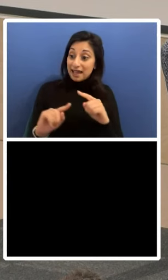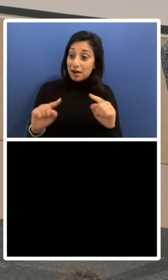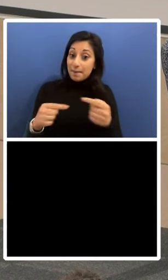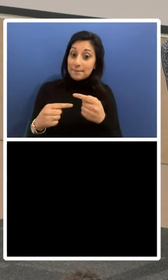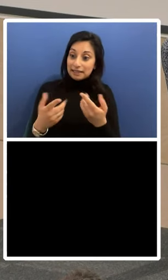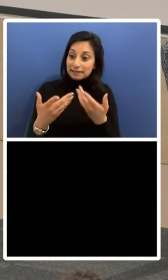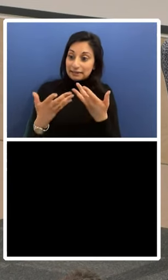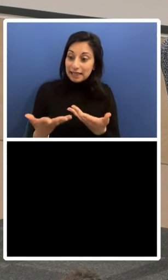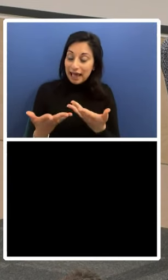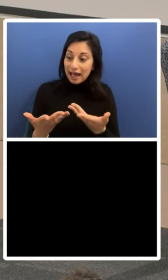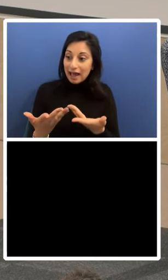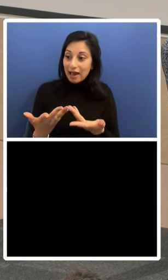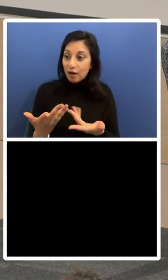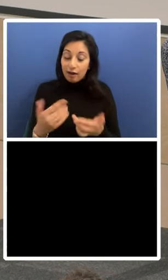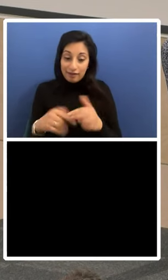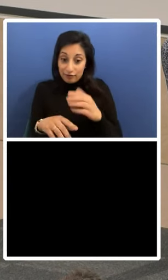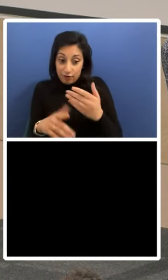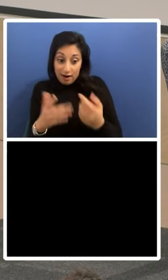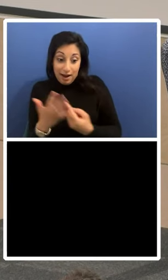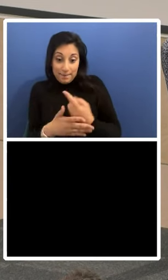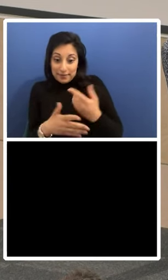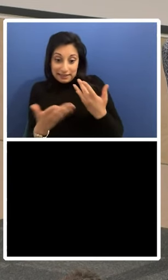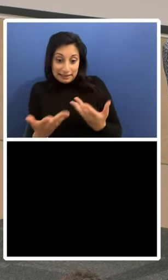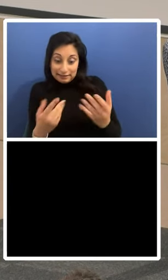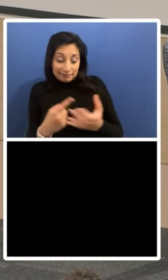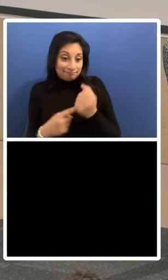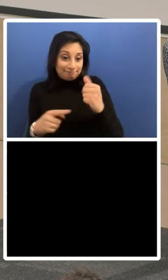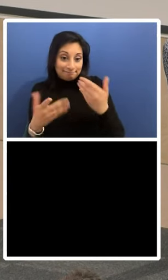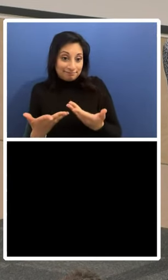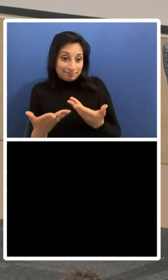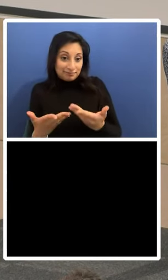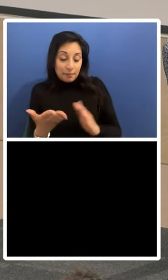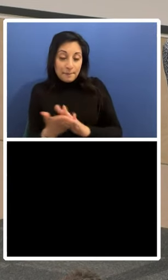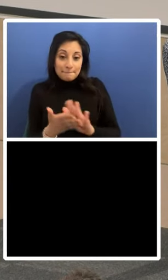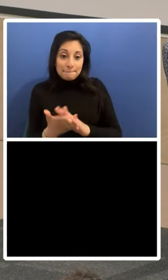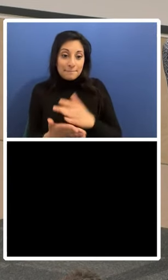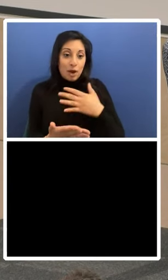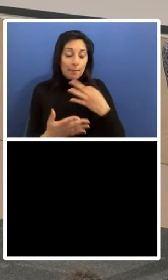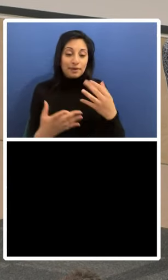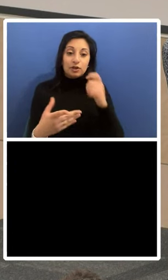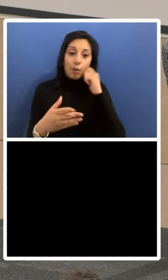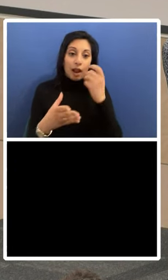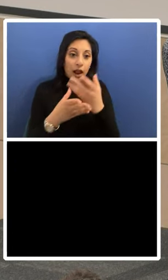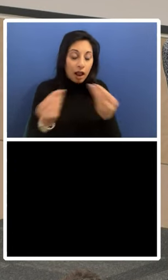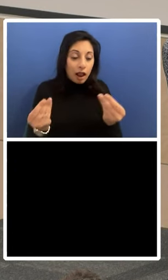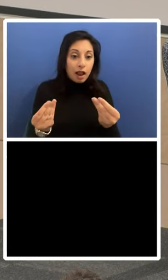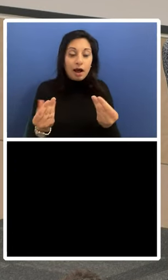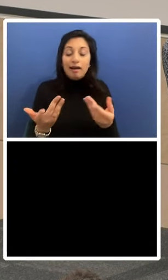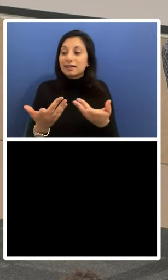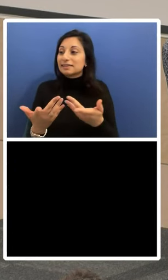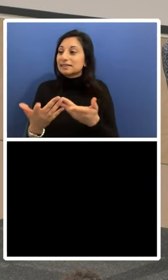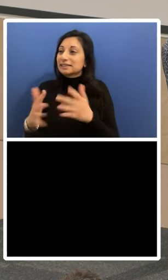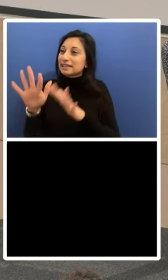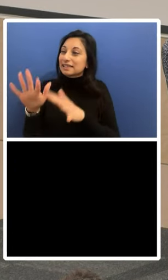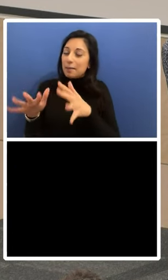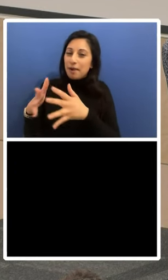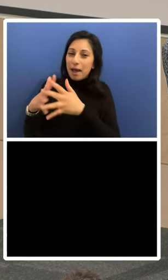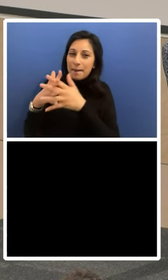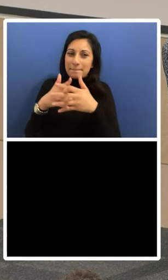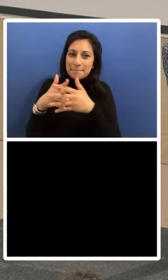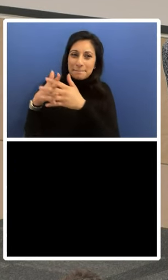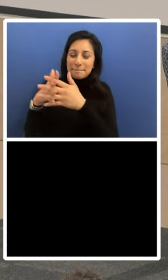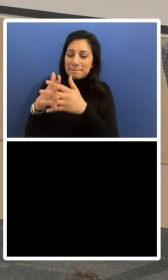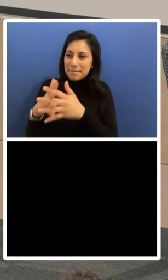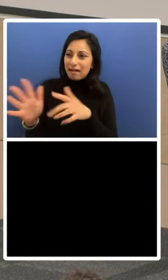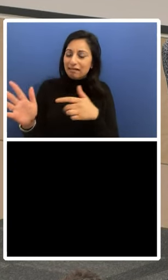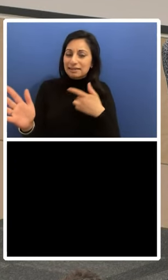You know, and that's the same as like that cross the hyper between the US and the European model. You know. We've been gifted this psychology that you've